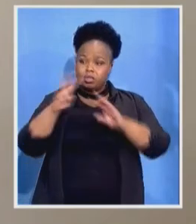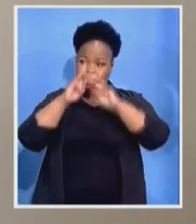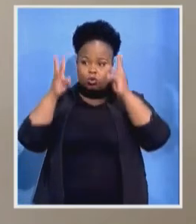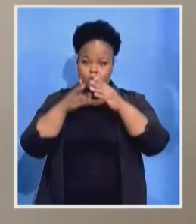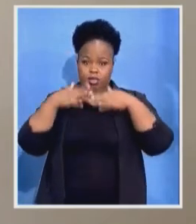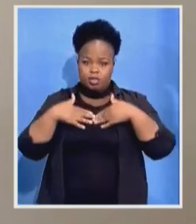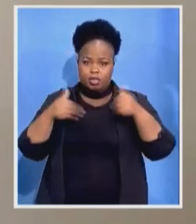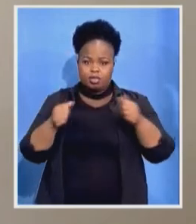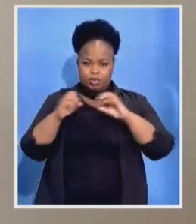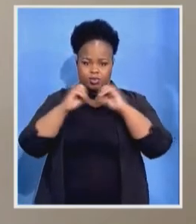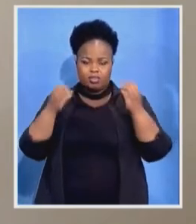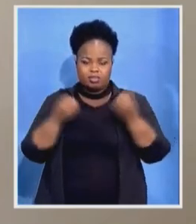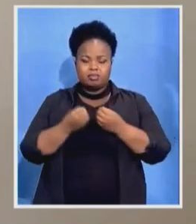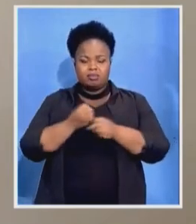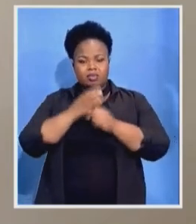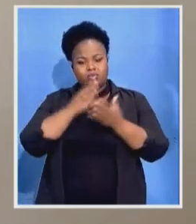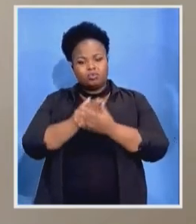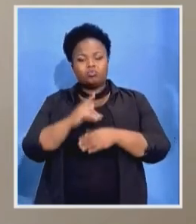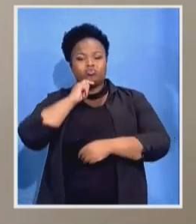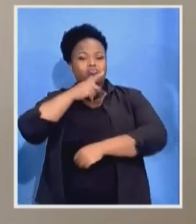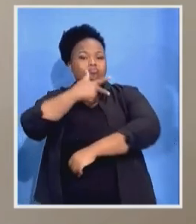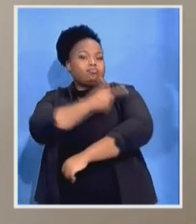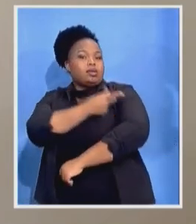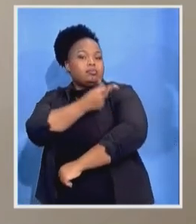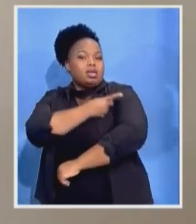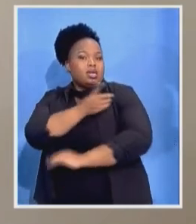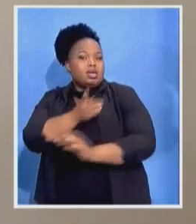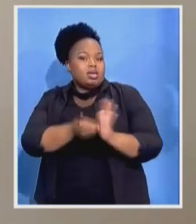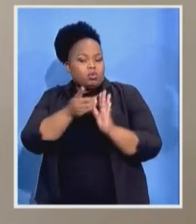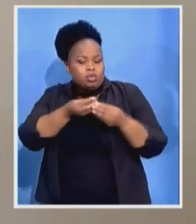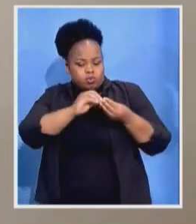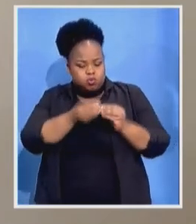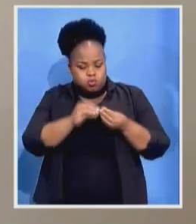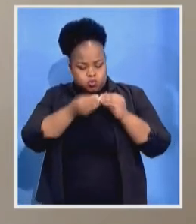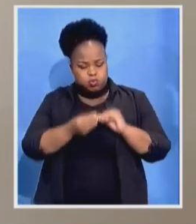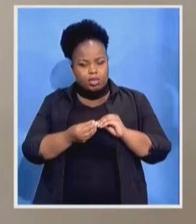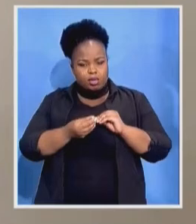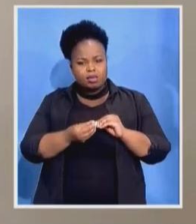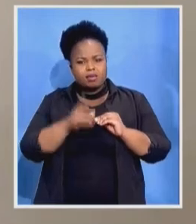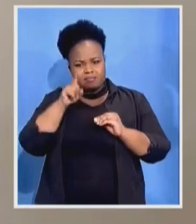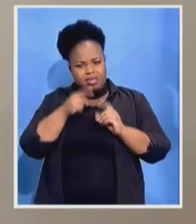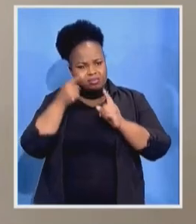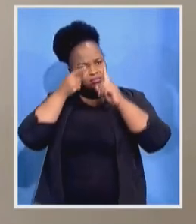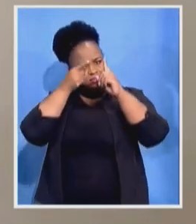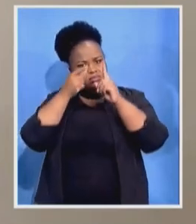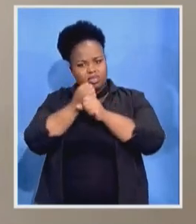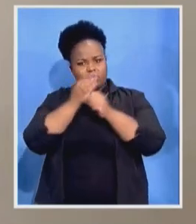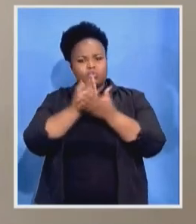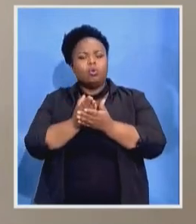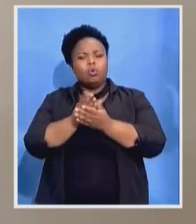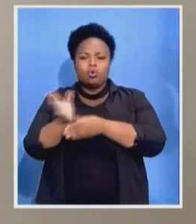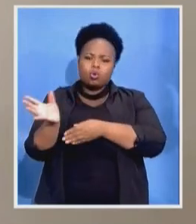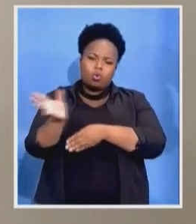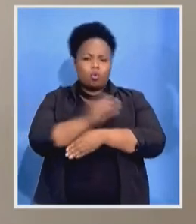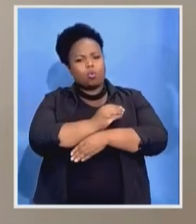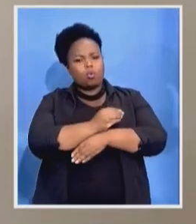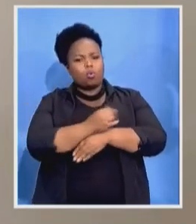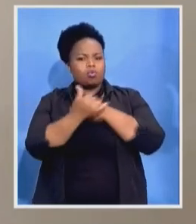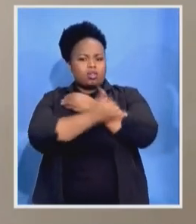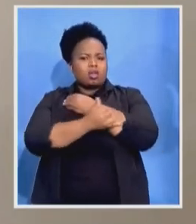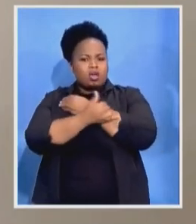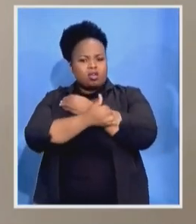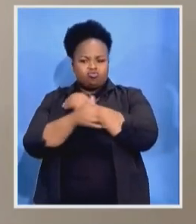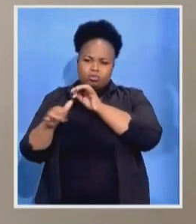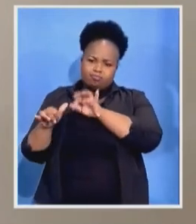vaccine development is geared towards making the COVID-19 vaccine universally accessible as